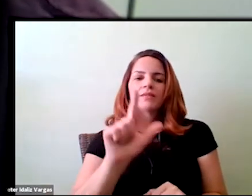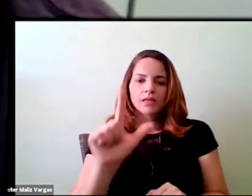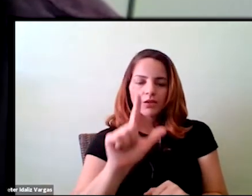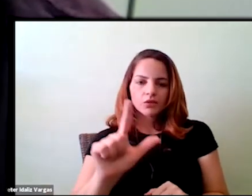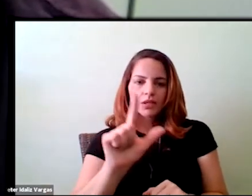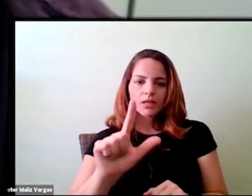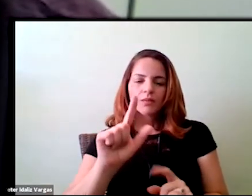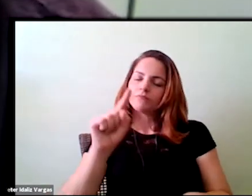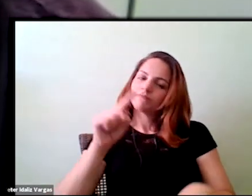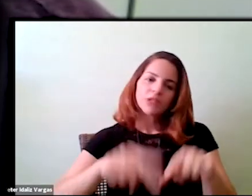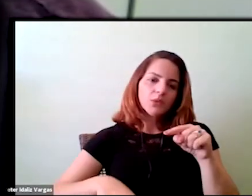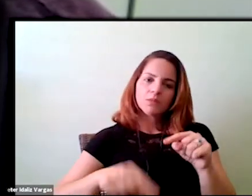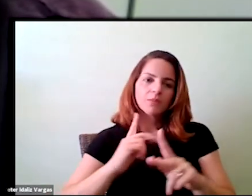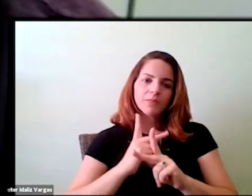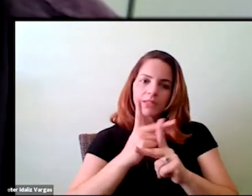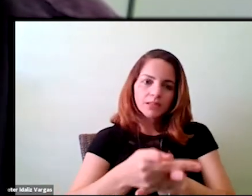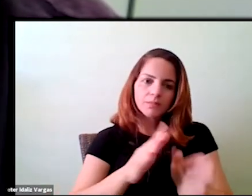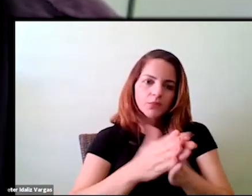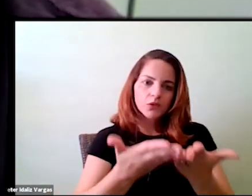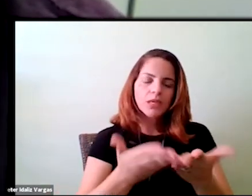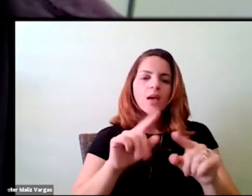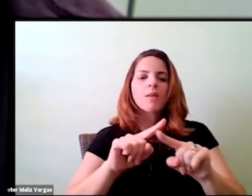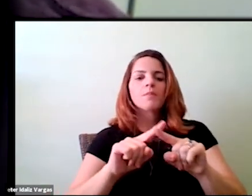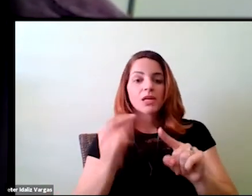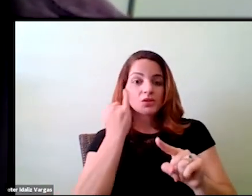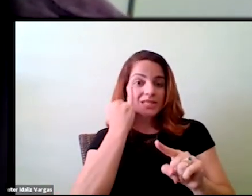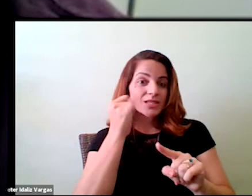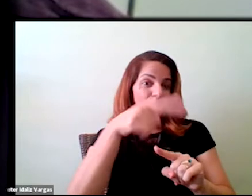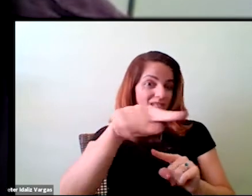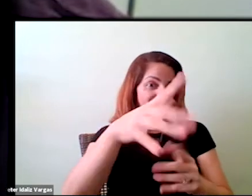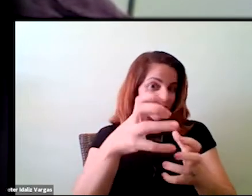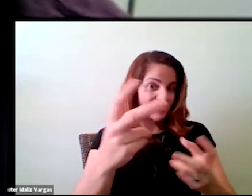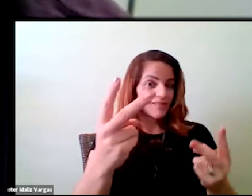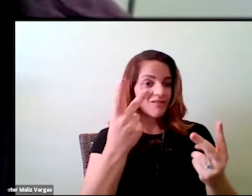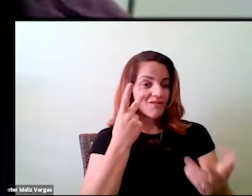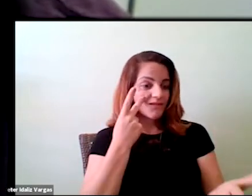here. And we are really useful at helping you find where you